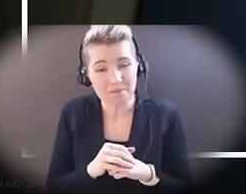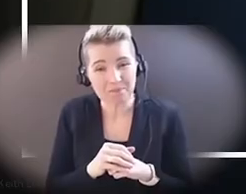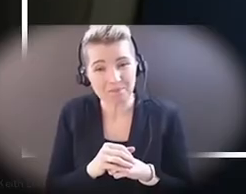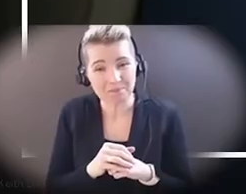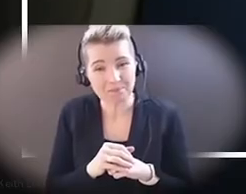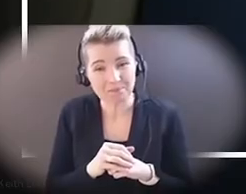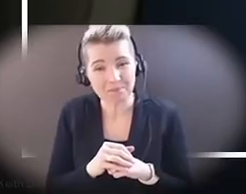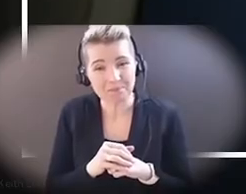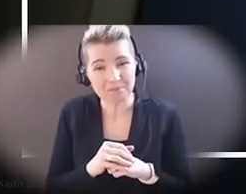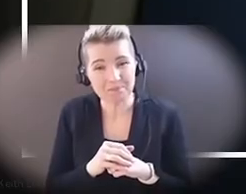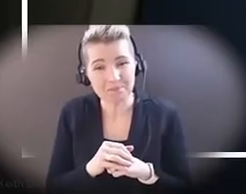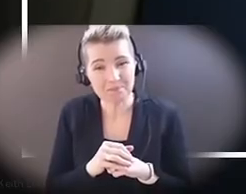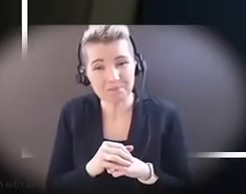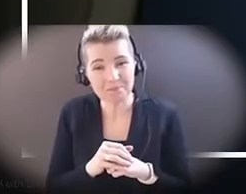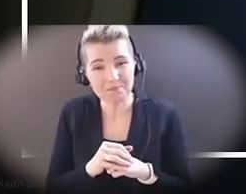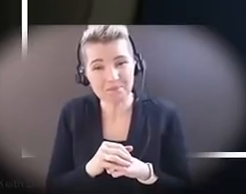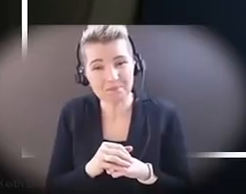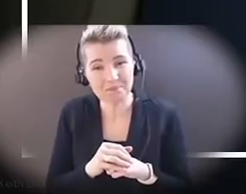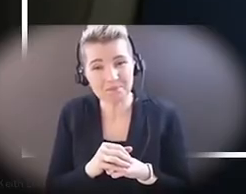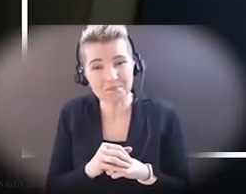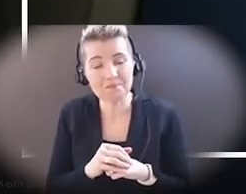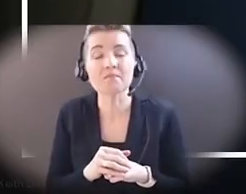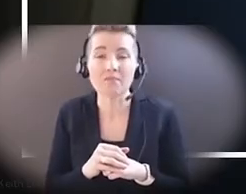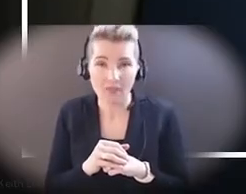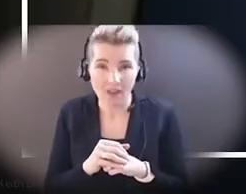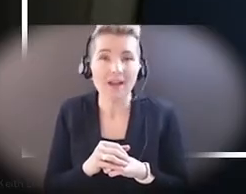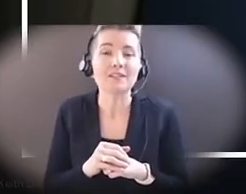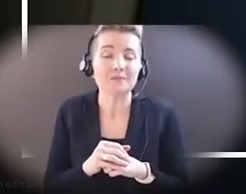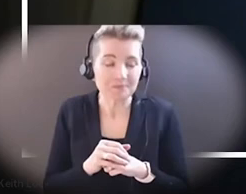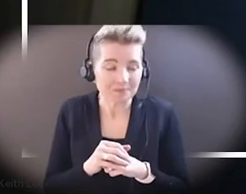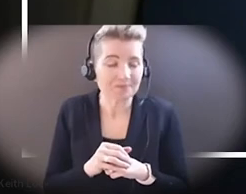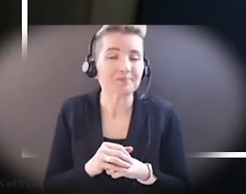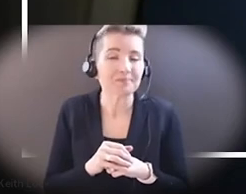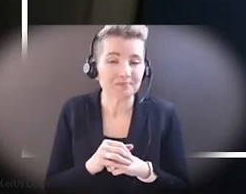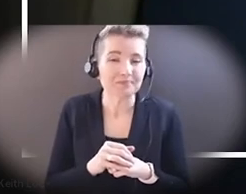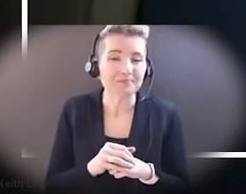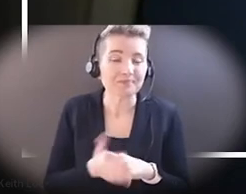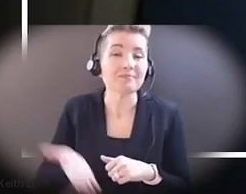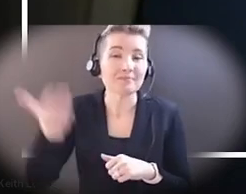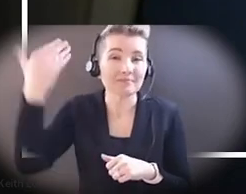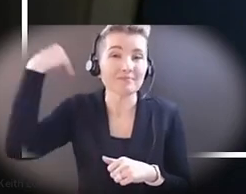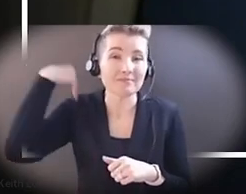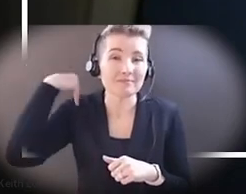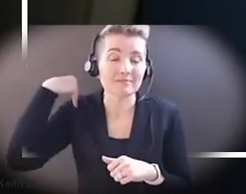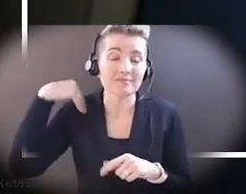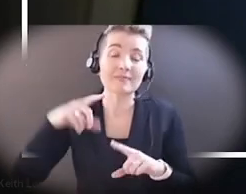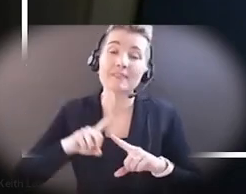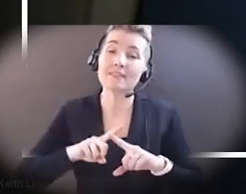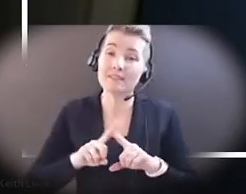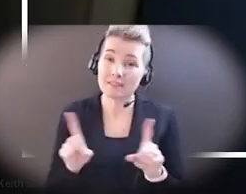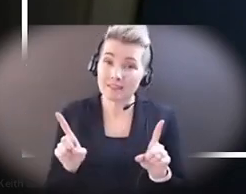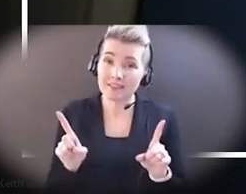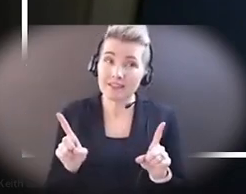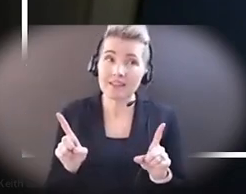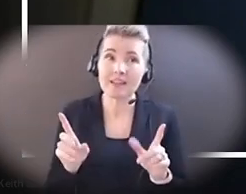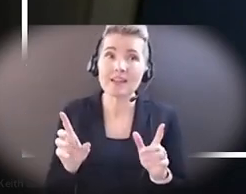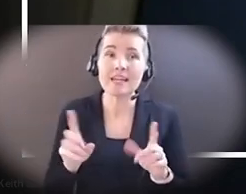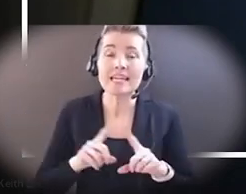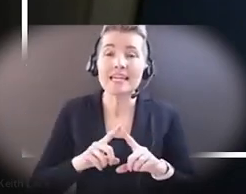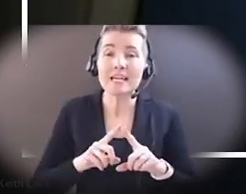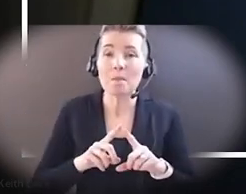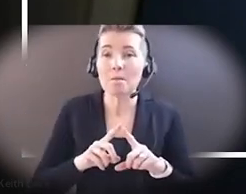Okay. I mean, way back in those days, you know, it was quite different, but what happened